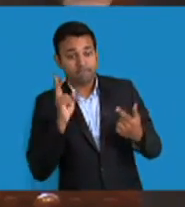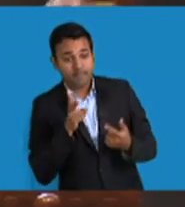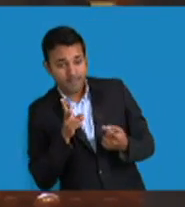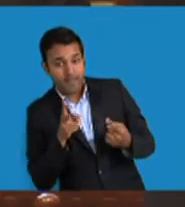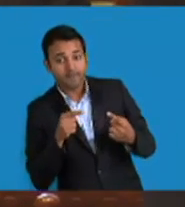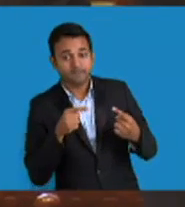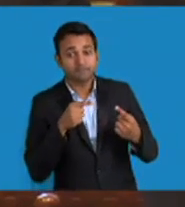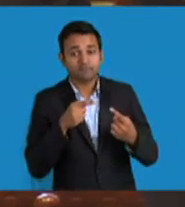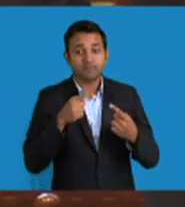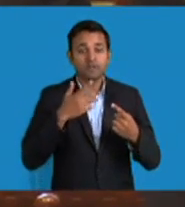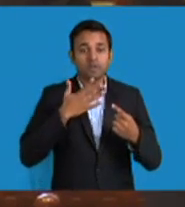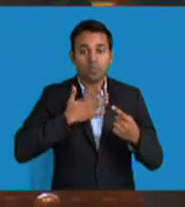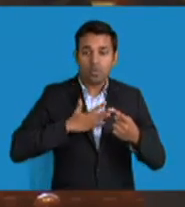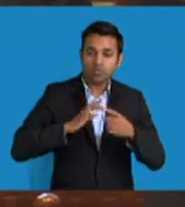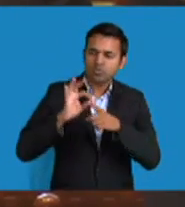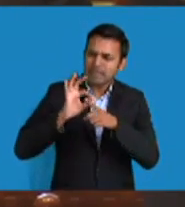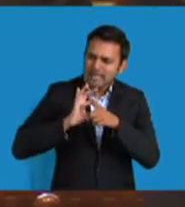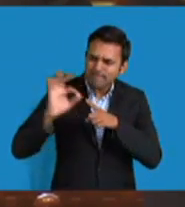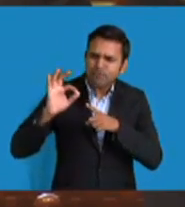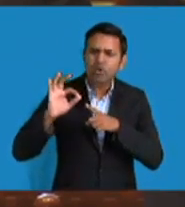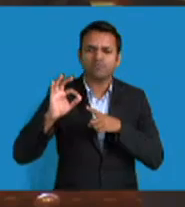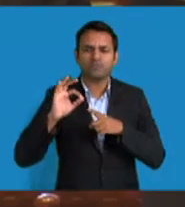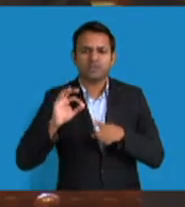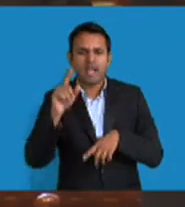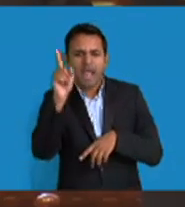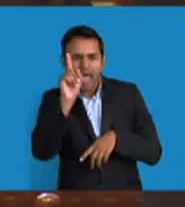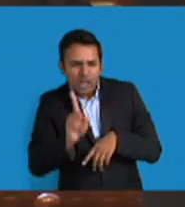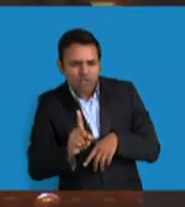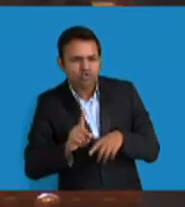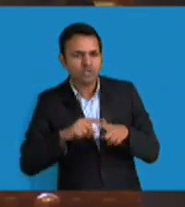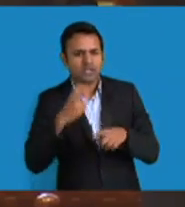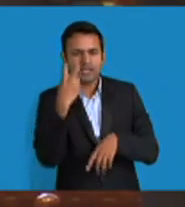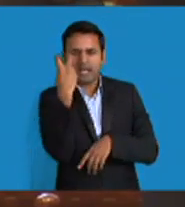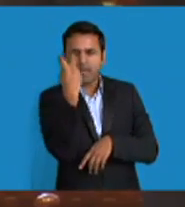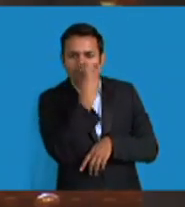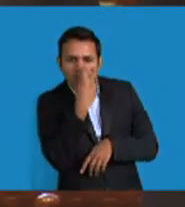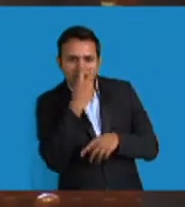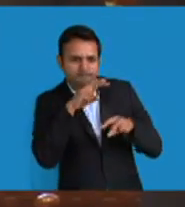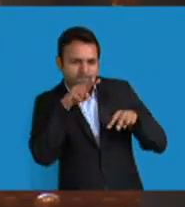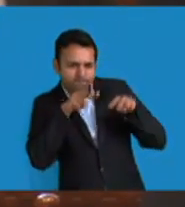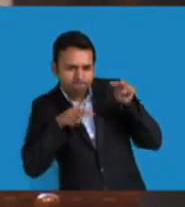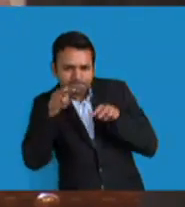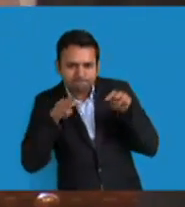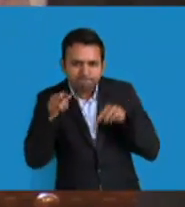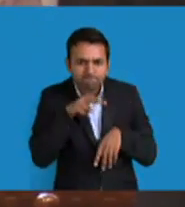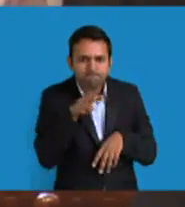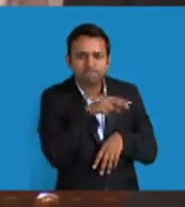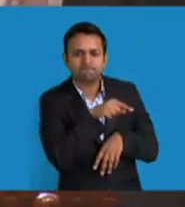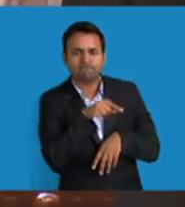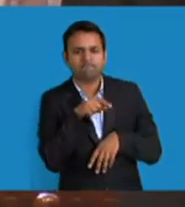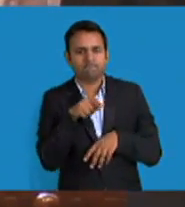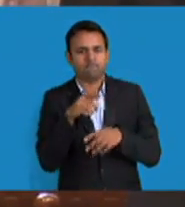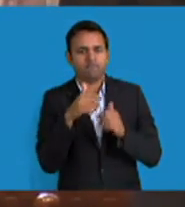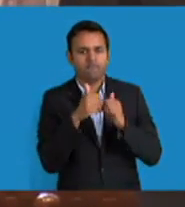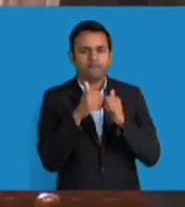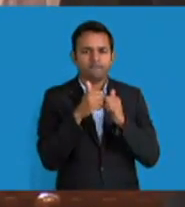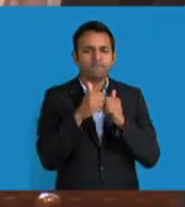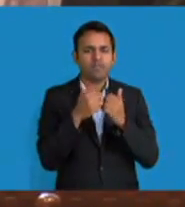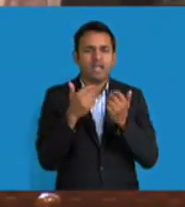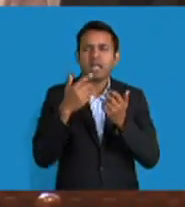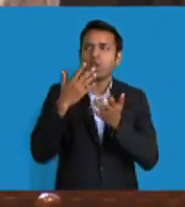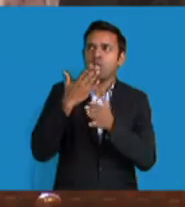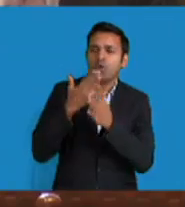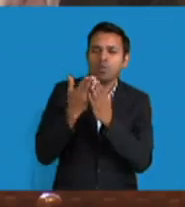system and monitoring, control and surveillance, and equally through our donor partners had given grants to boost our